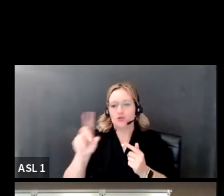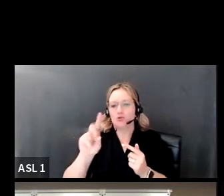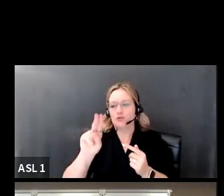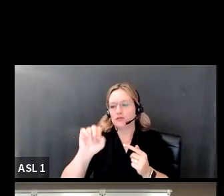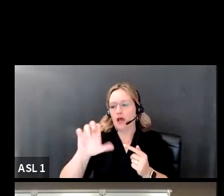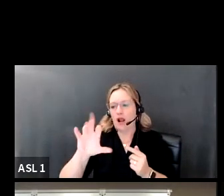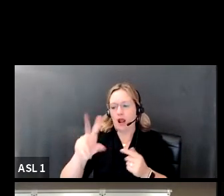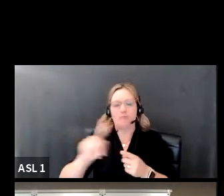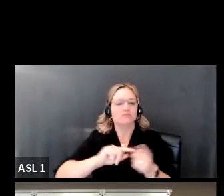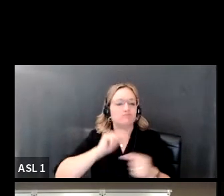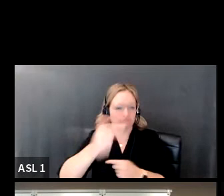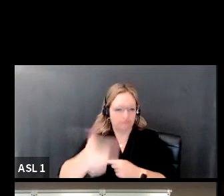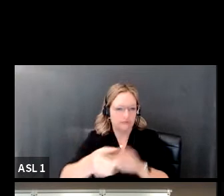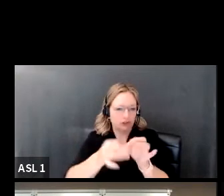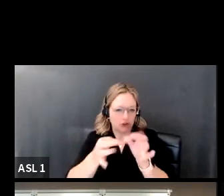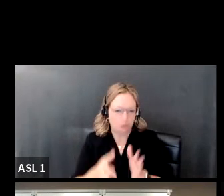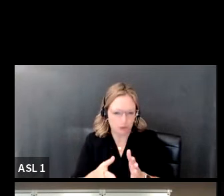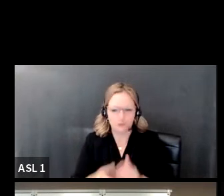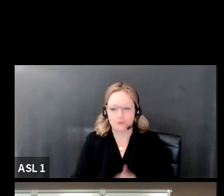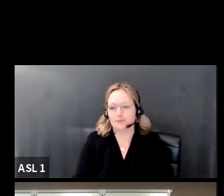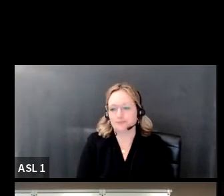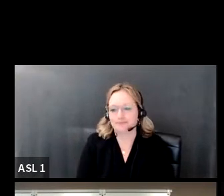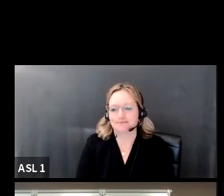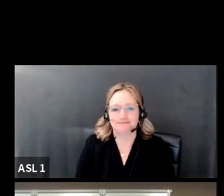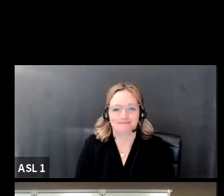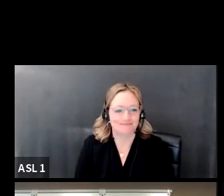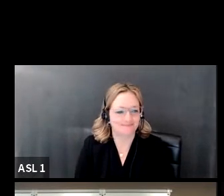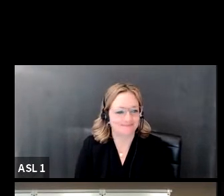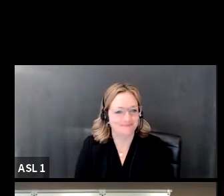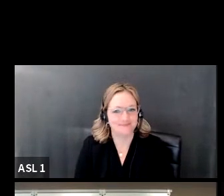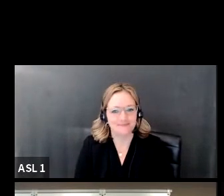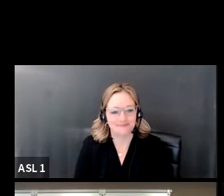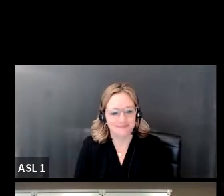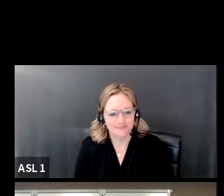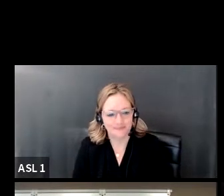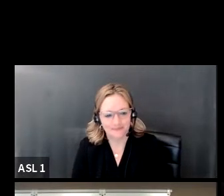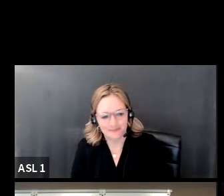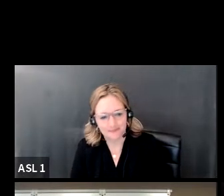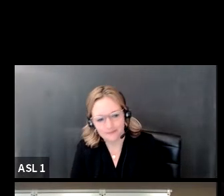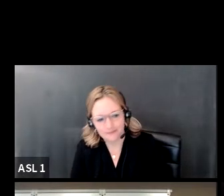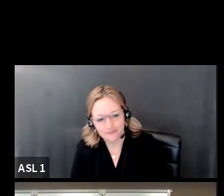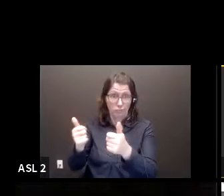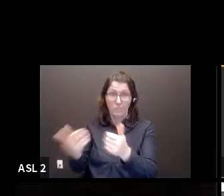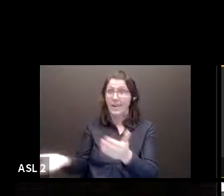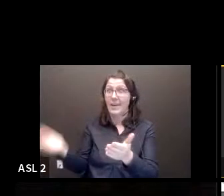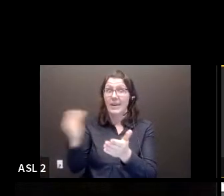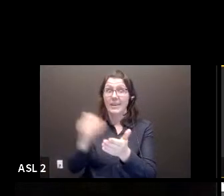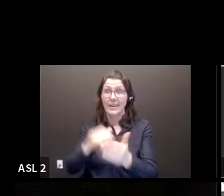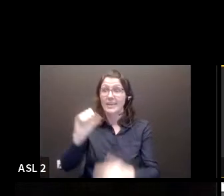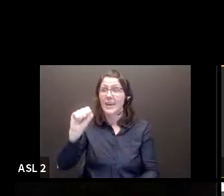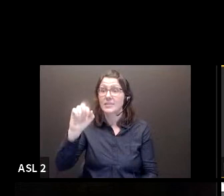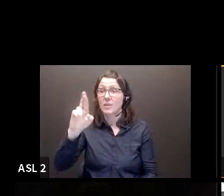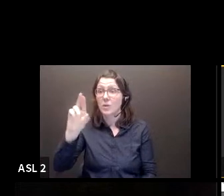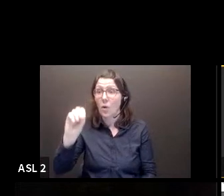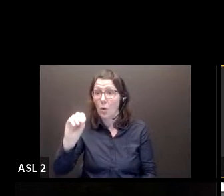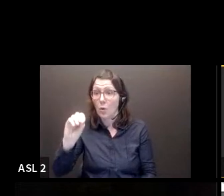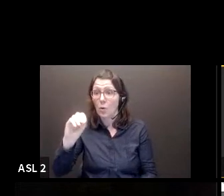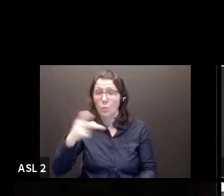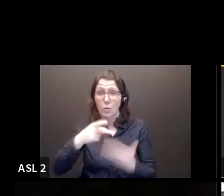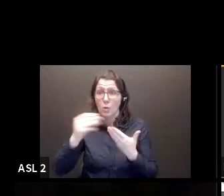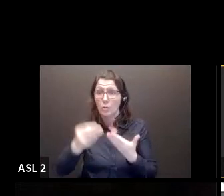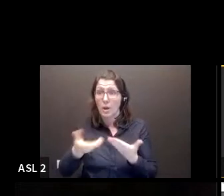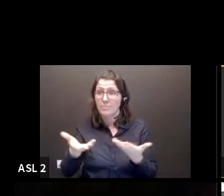no thank you chief you did a very good job there um but i mean inclusion again these youth issues don't disappear just because the sro program per se